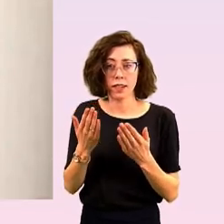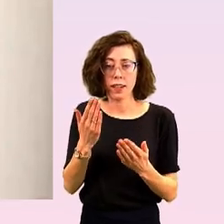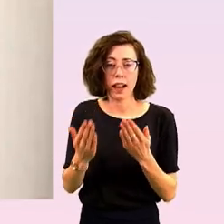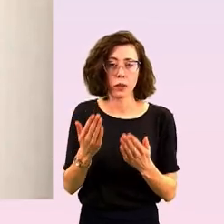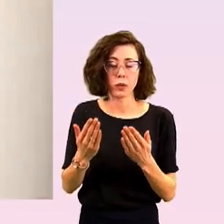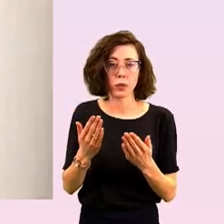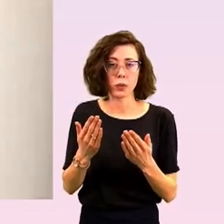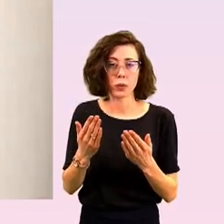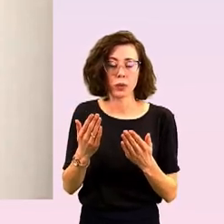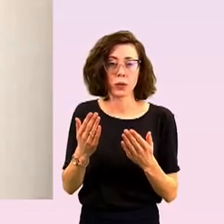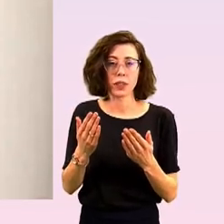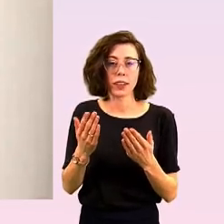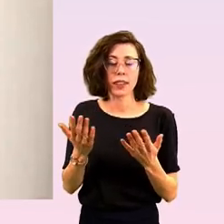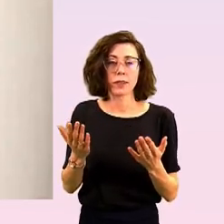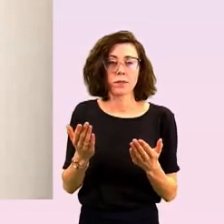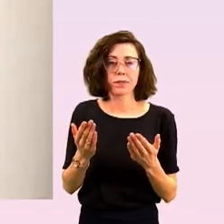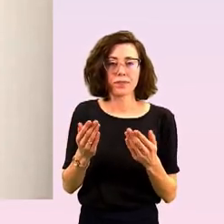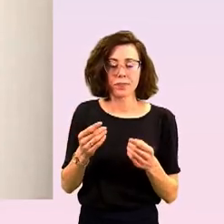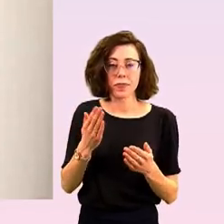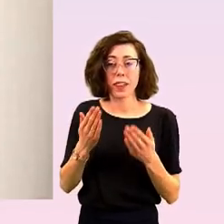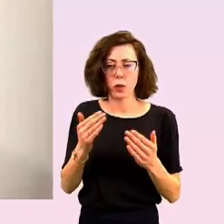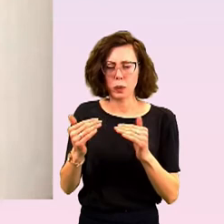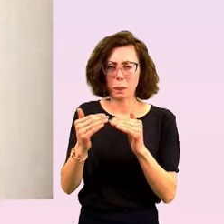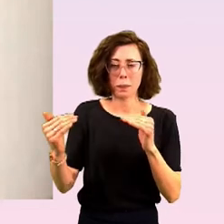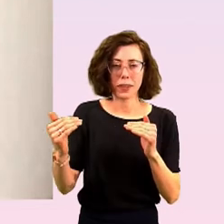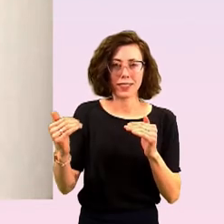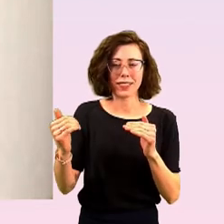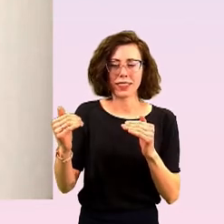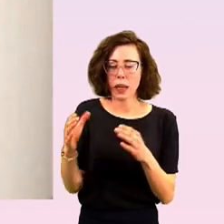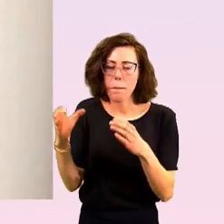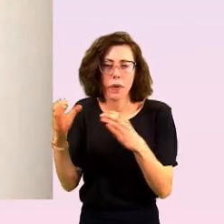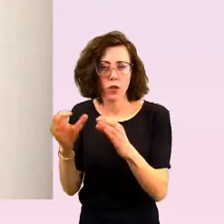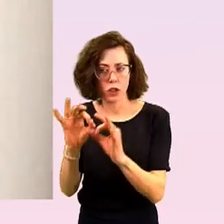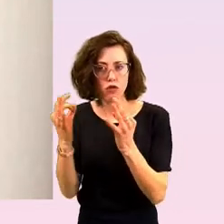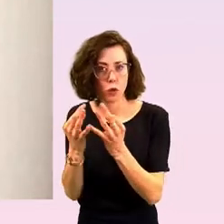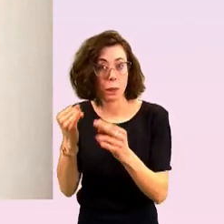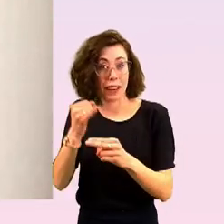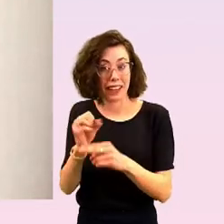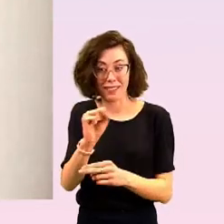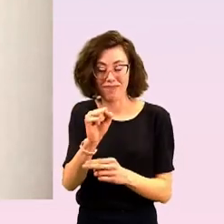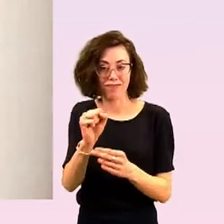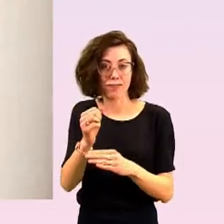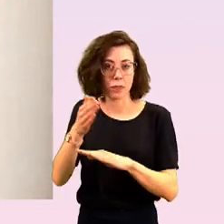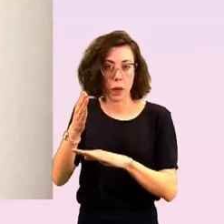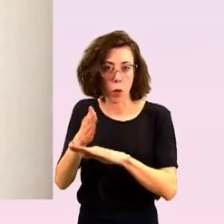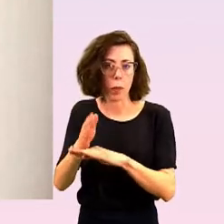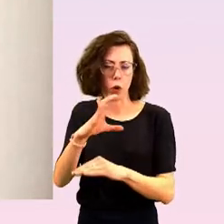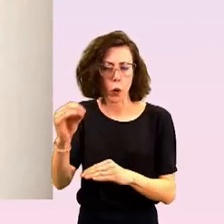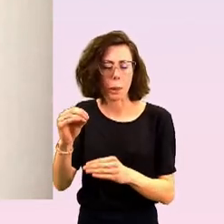the concerns and needs of a minority grouping in any sort of employment situation? They don't